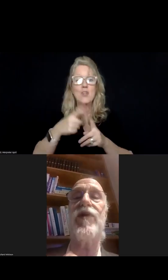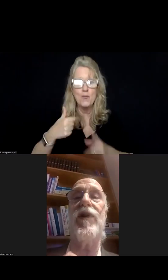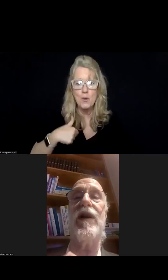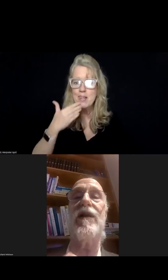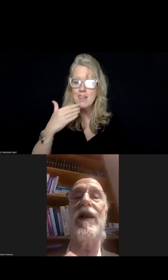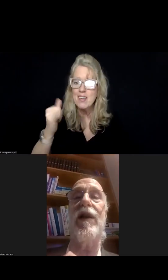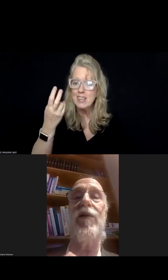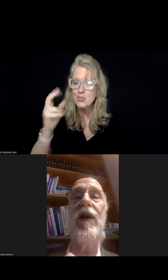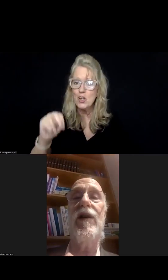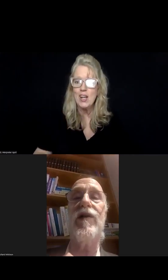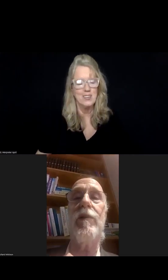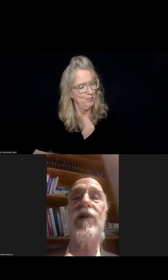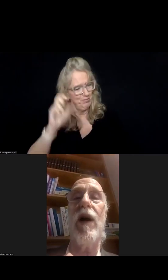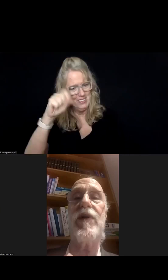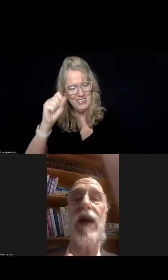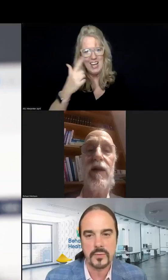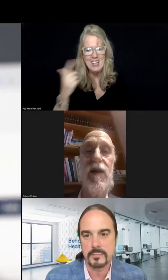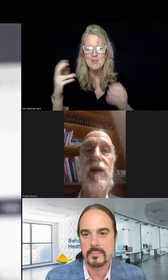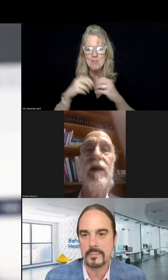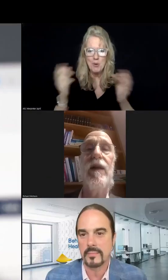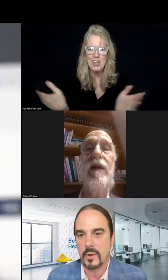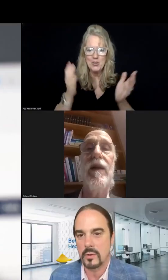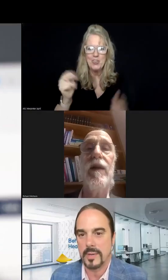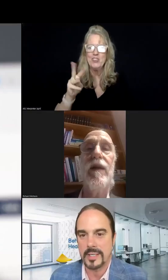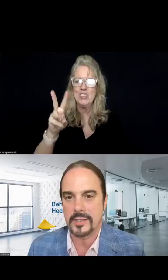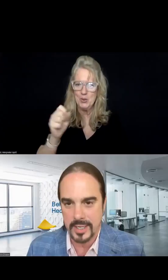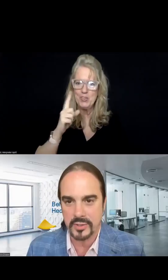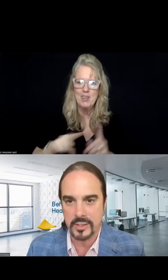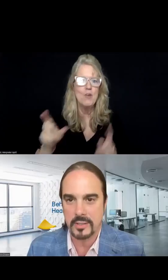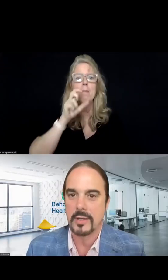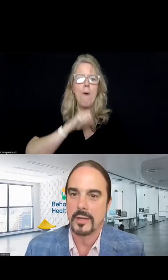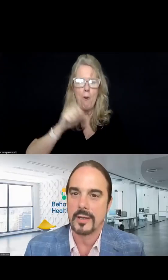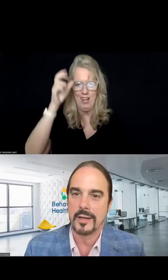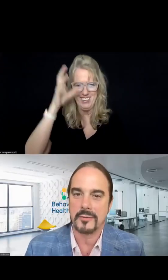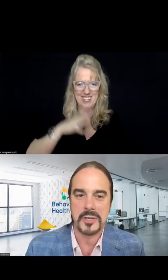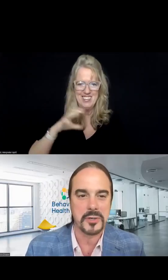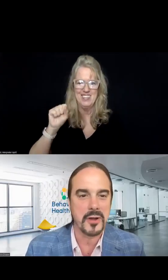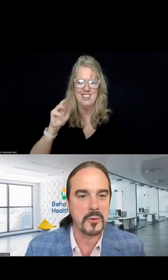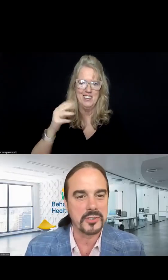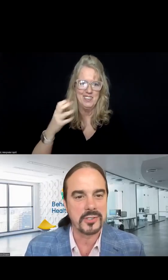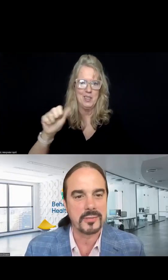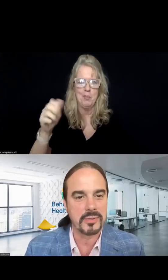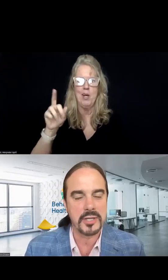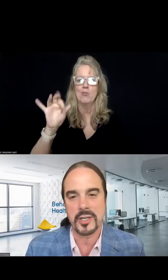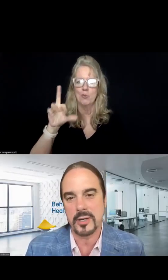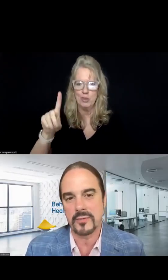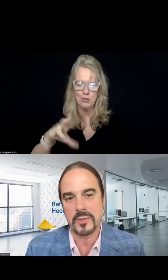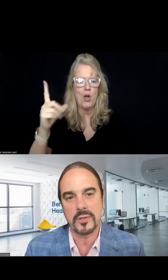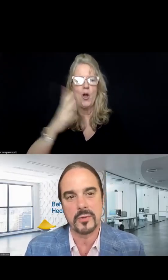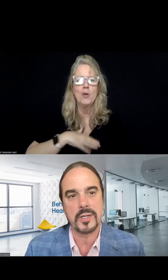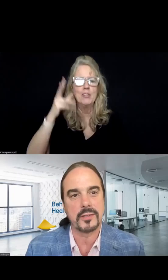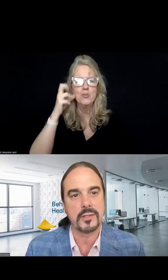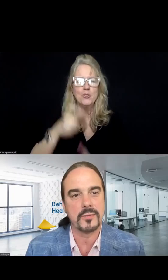the opportunity. Yeah, some more encouraging news from old man Samsa. Richard, always pleasure to hear